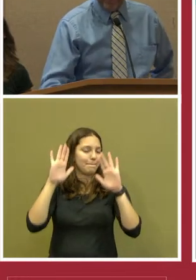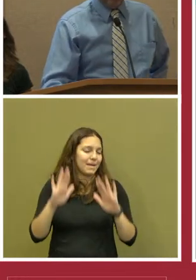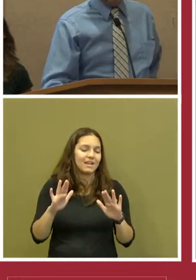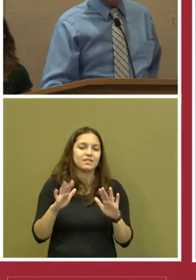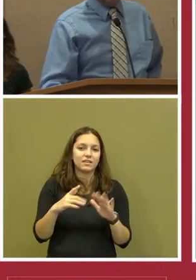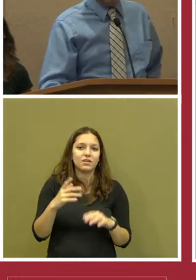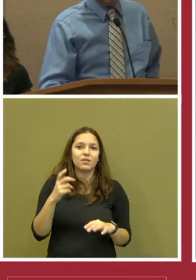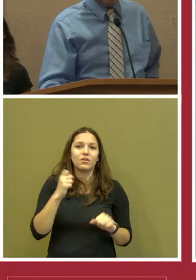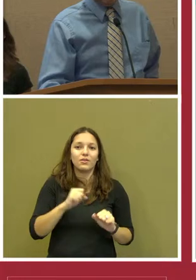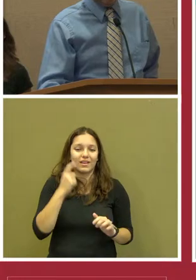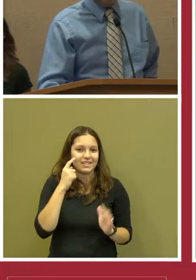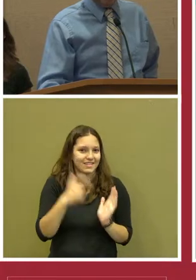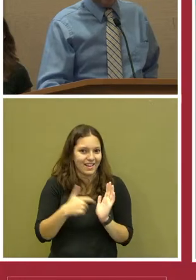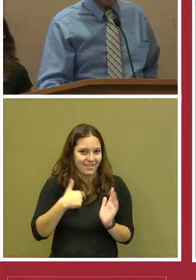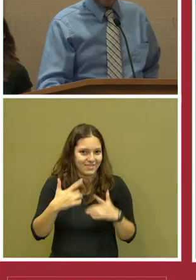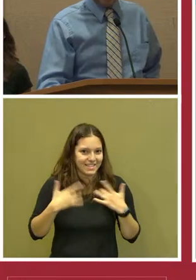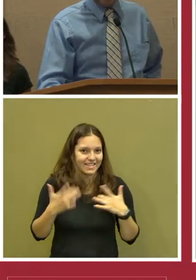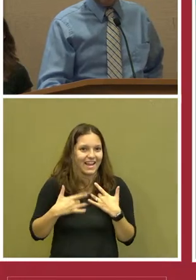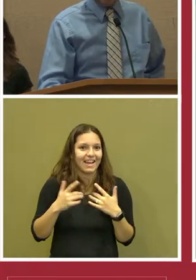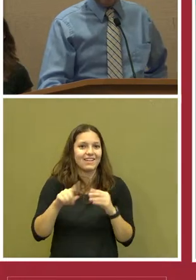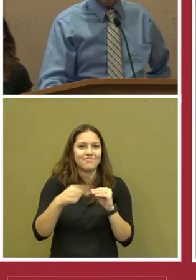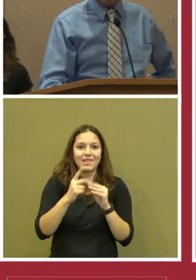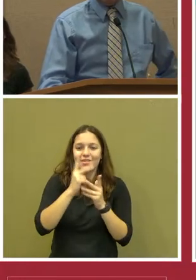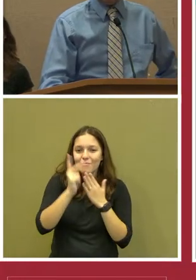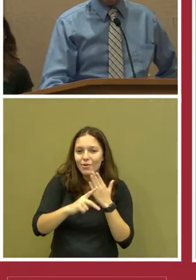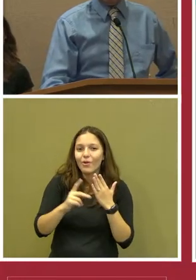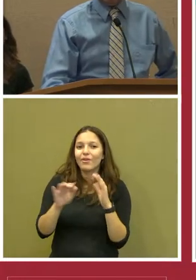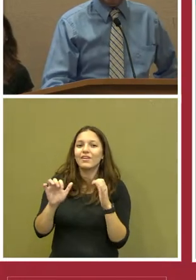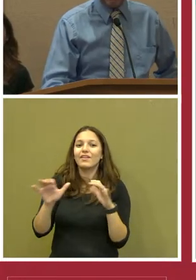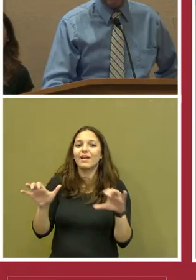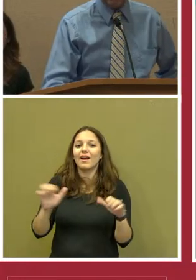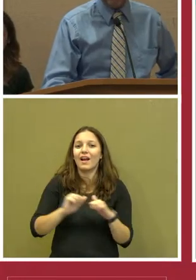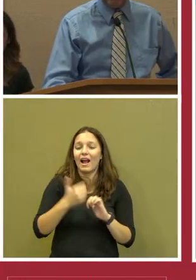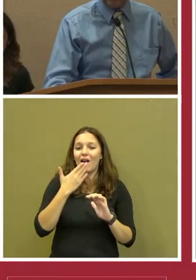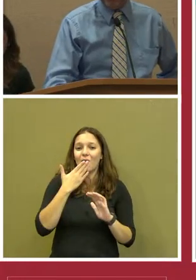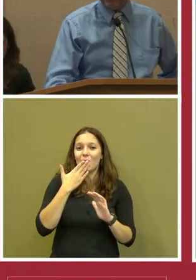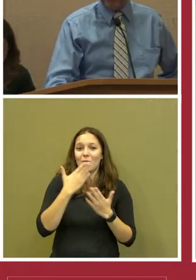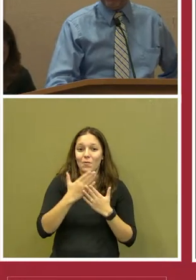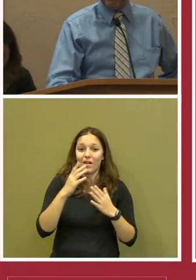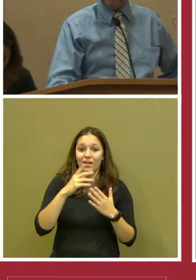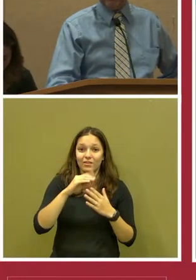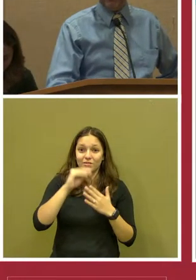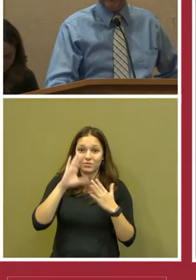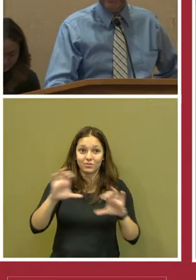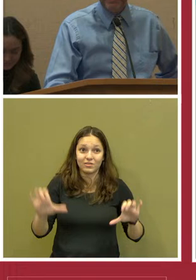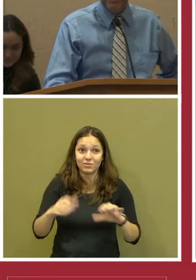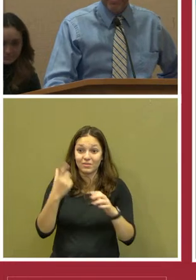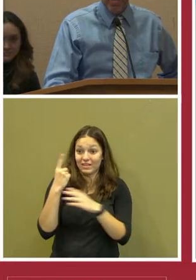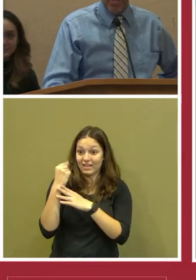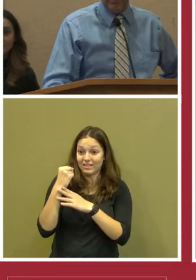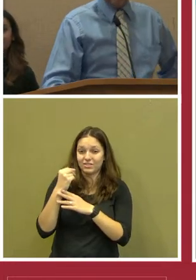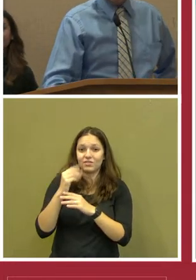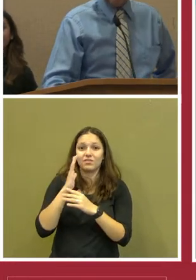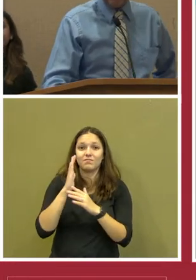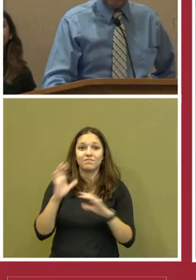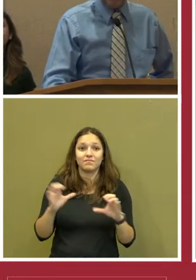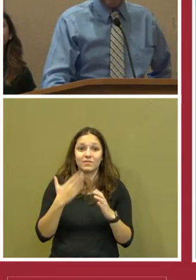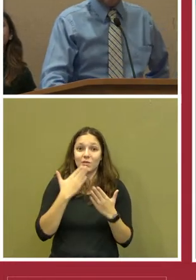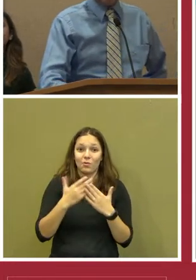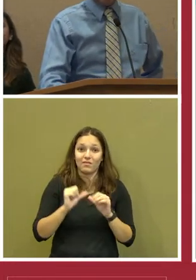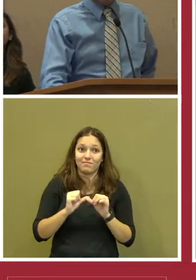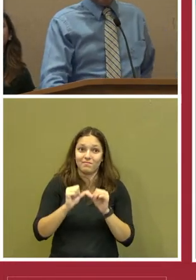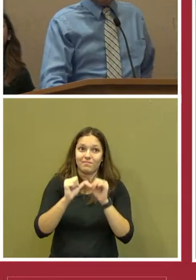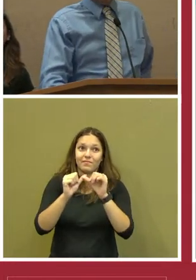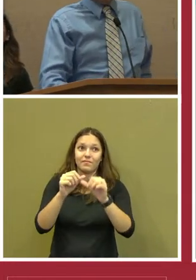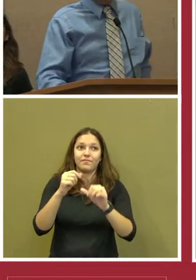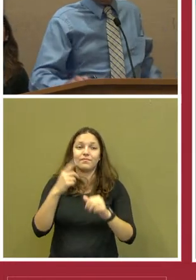You can tell, I'm just very excited about the program and how well our kids did last year and how well they're gonna continue to do. We have some statistics.